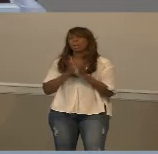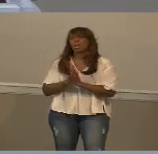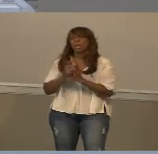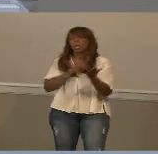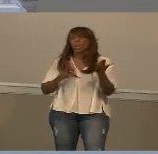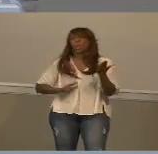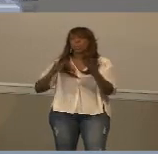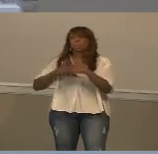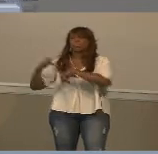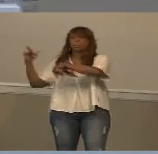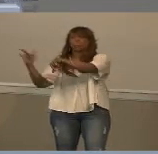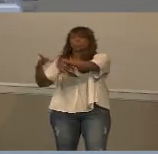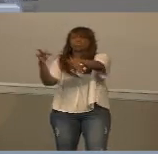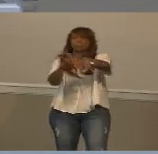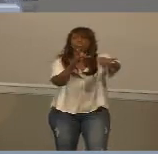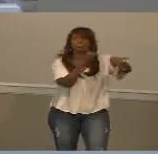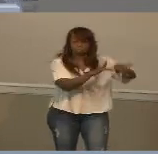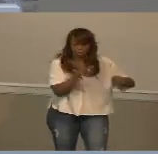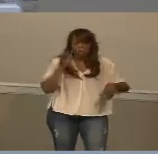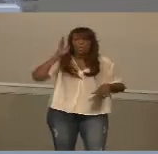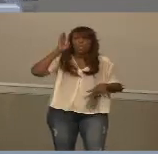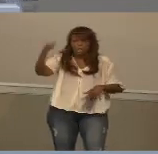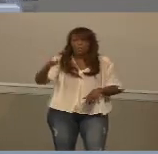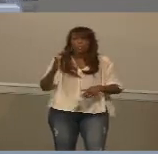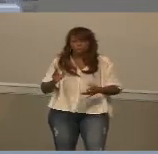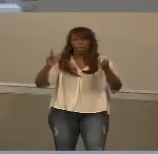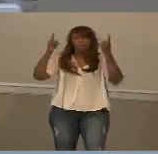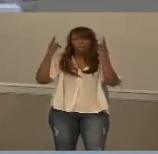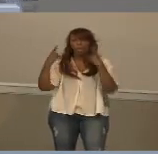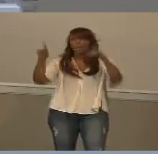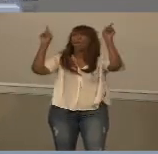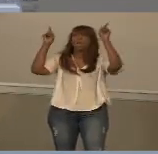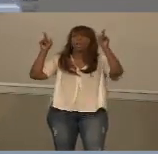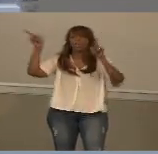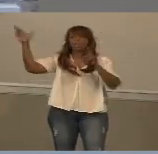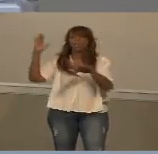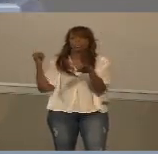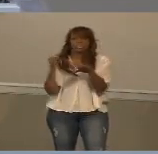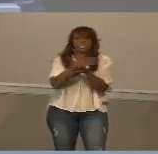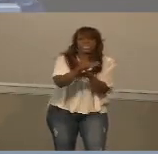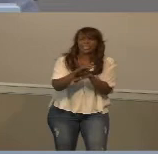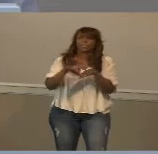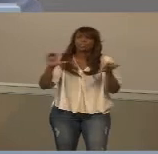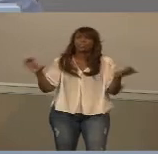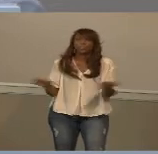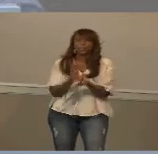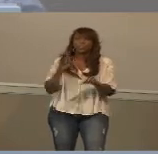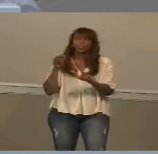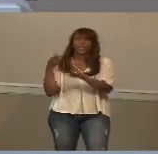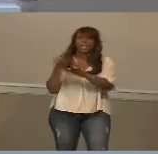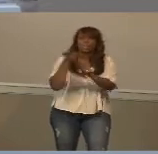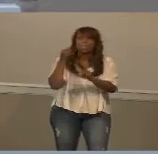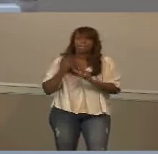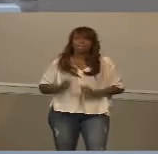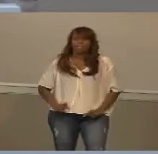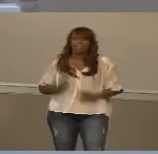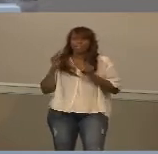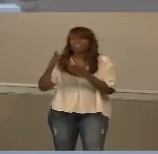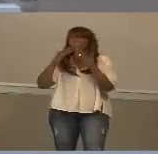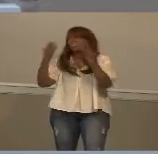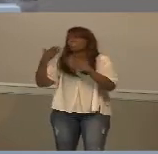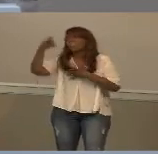that it will do what it is supposed to. It will accomplish what you sent it out to do. So, God, I ask in the name of Jesus that your